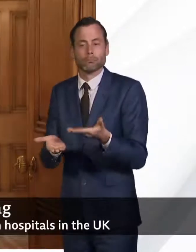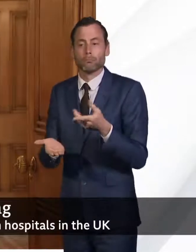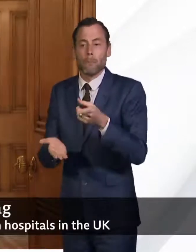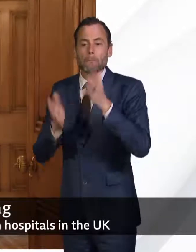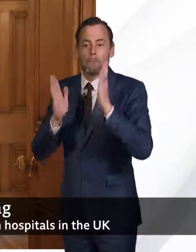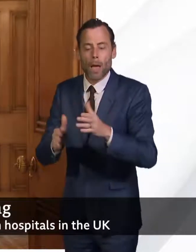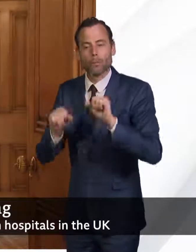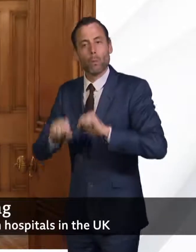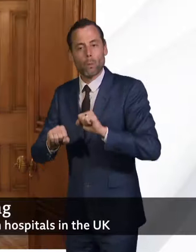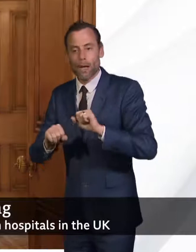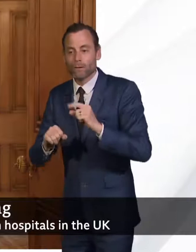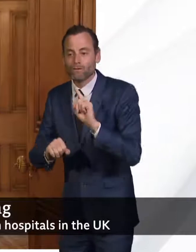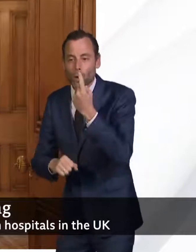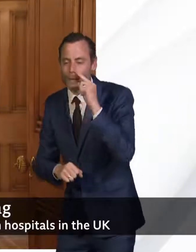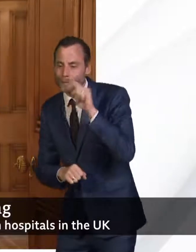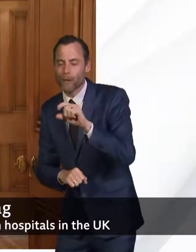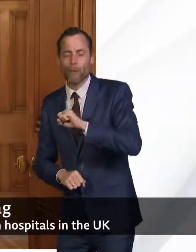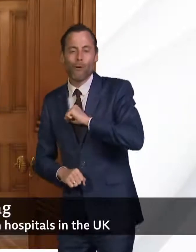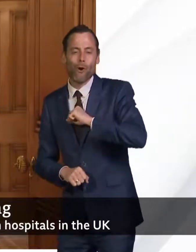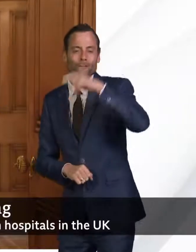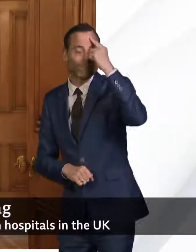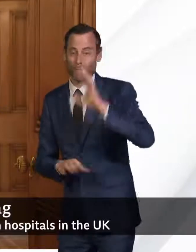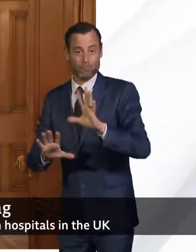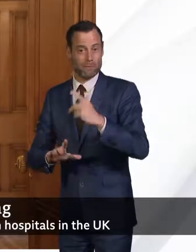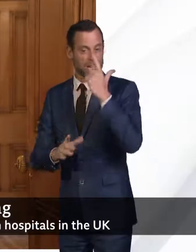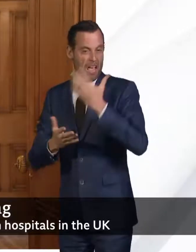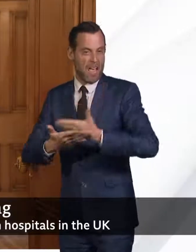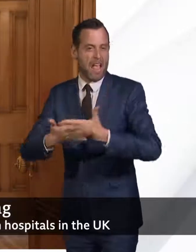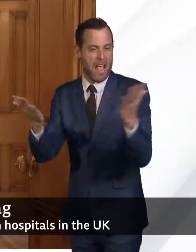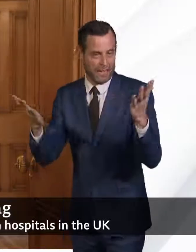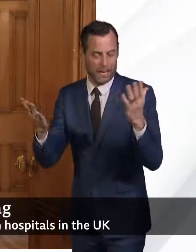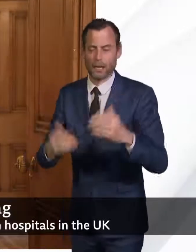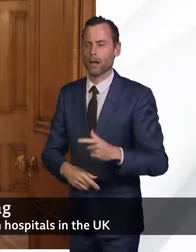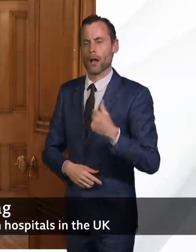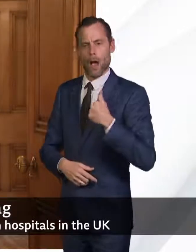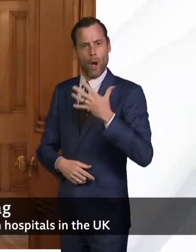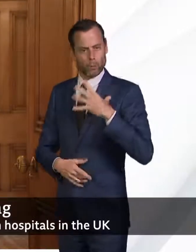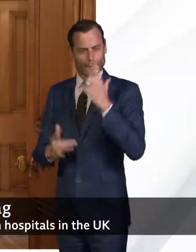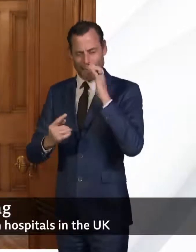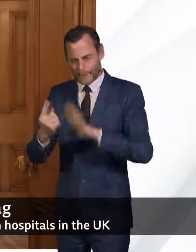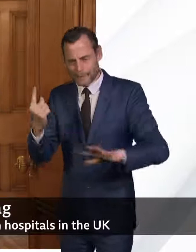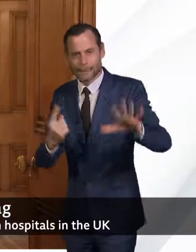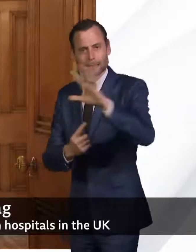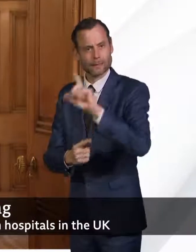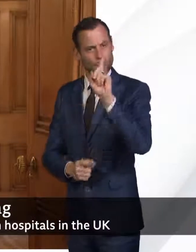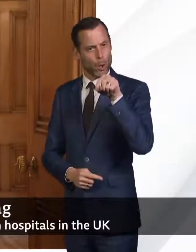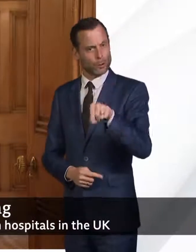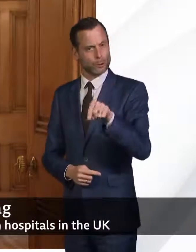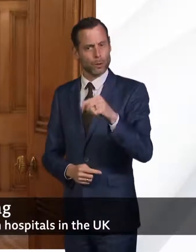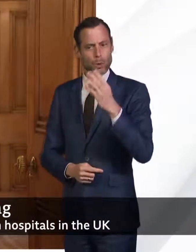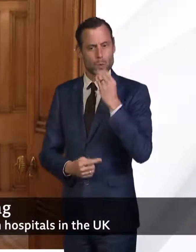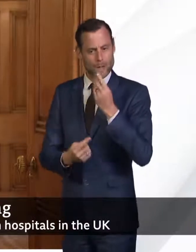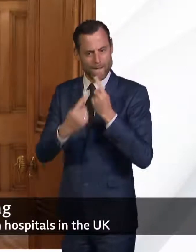to do everything I can to protect the most vulnerable. And we now have the capacity to go further